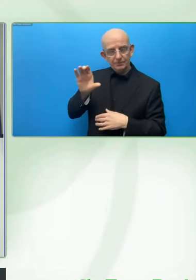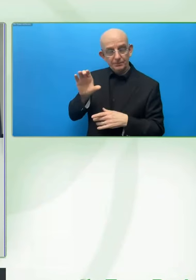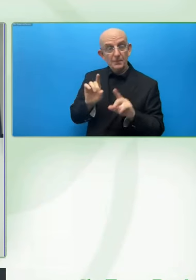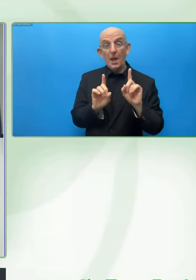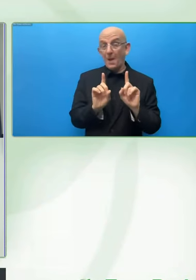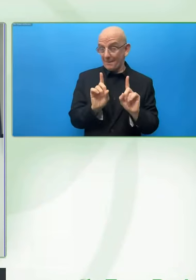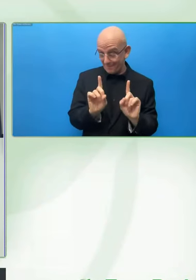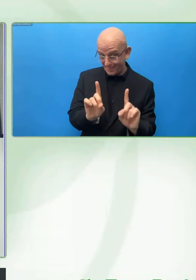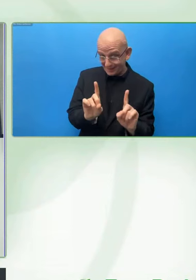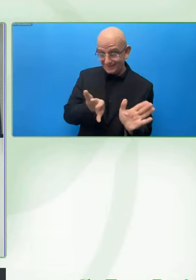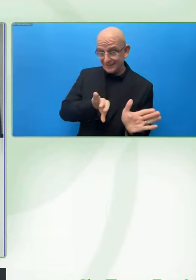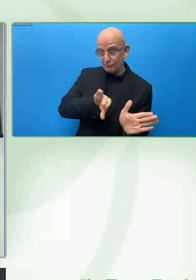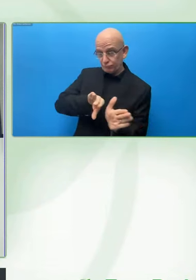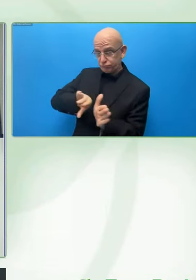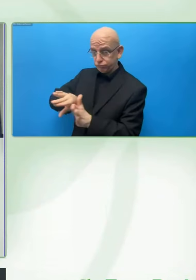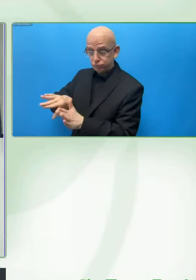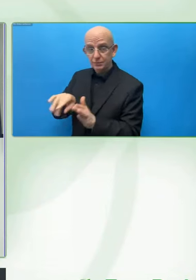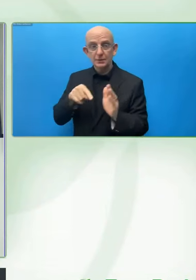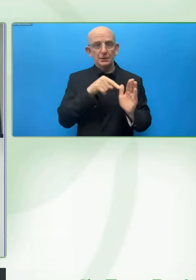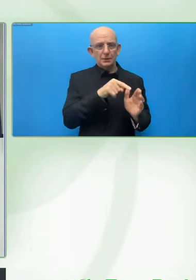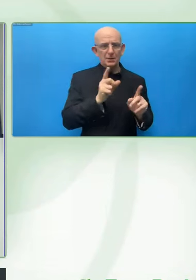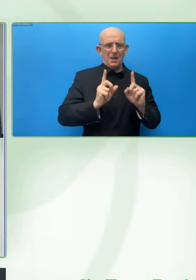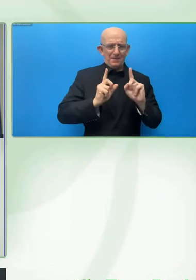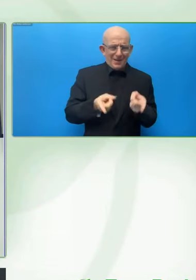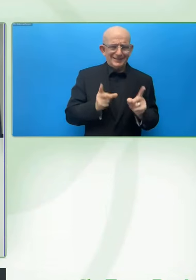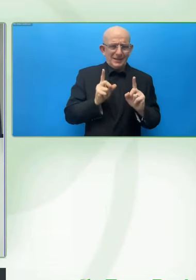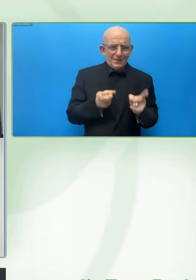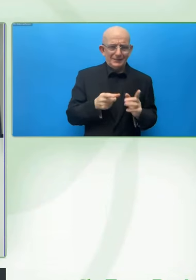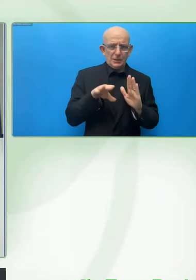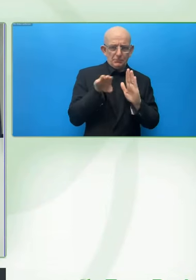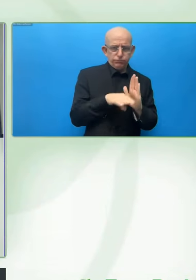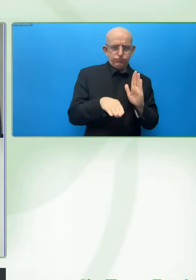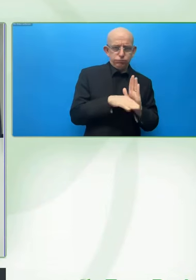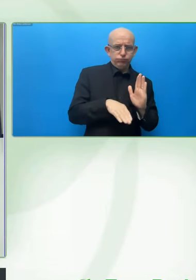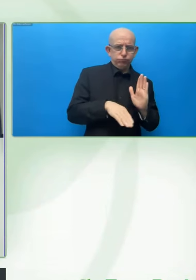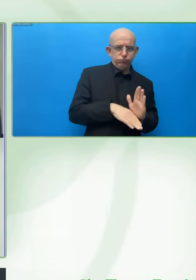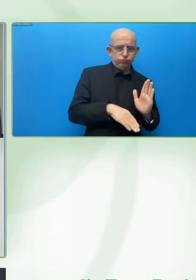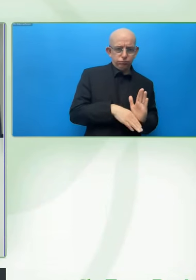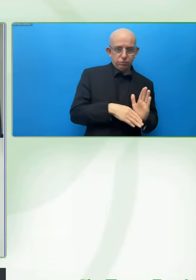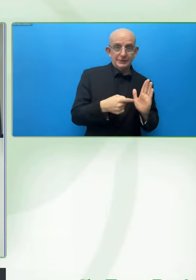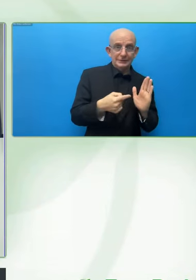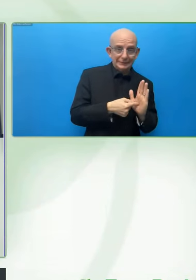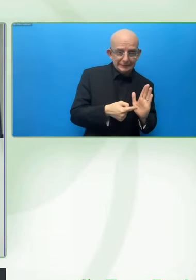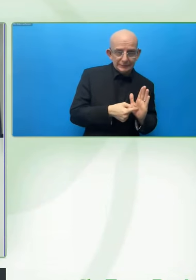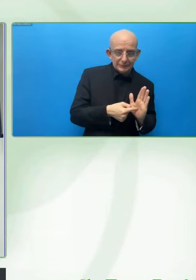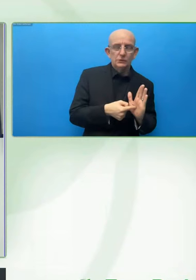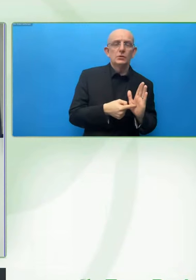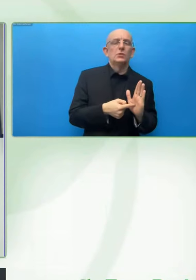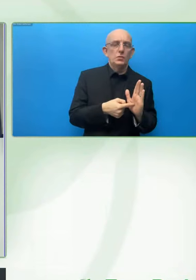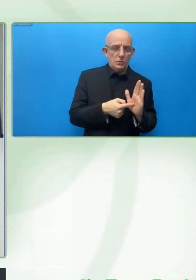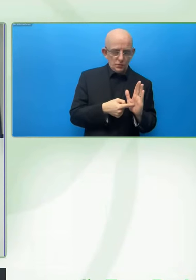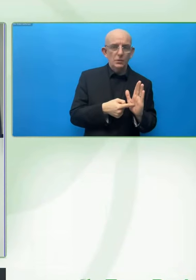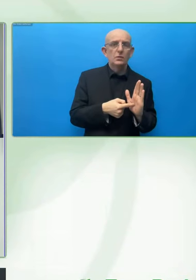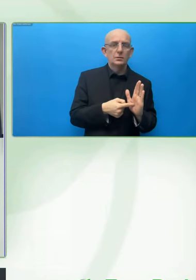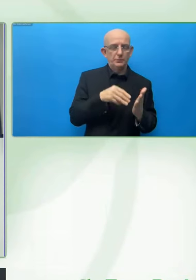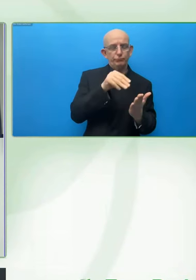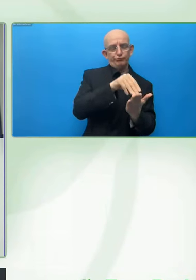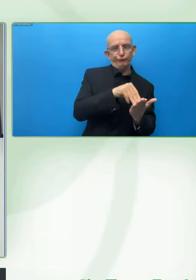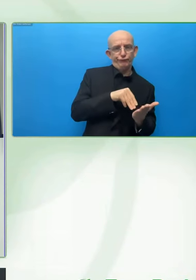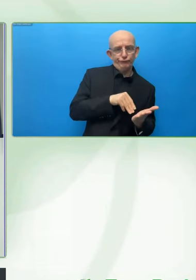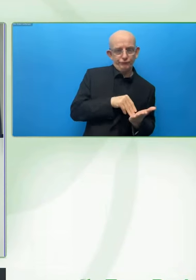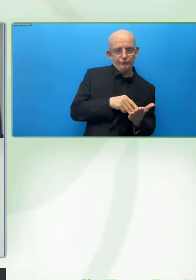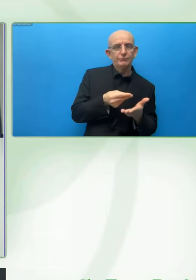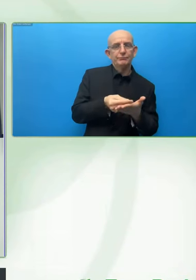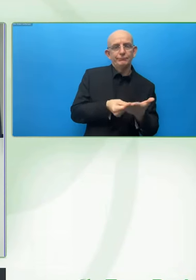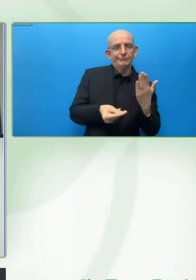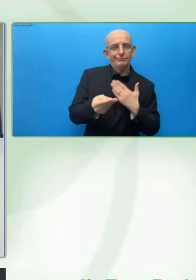the implementation of the legislation. But when it comes, I don't want a broader discussion, but when it comes